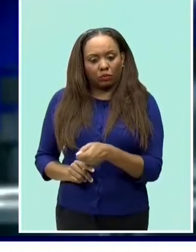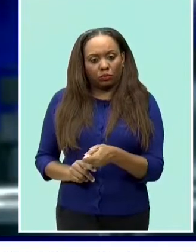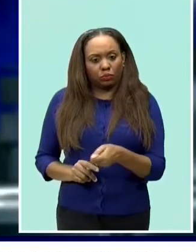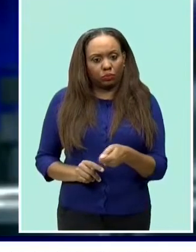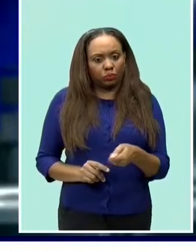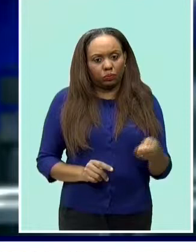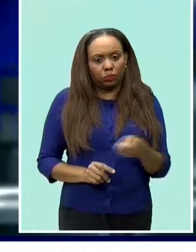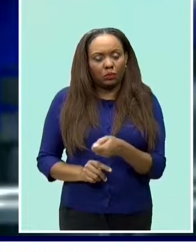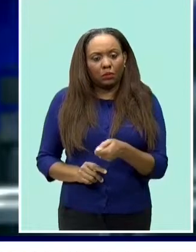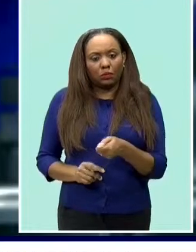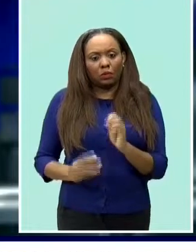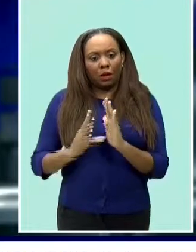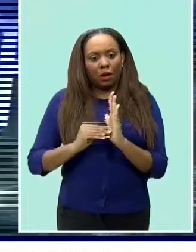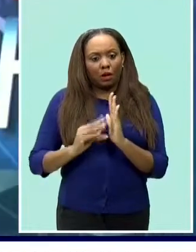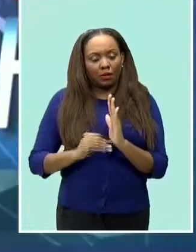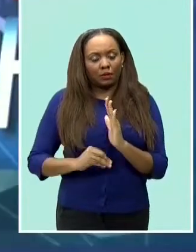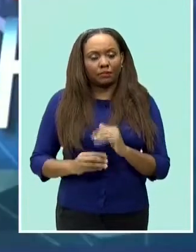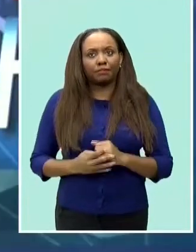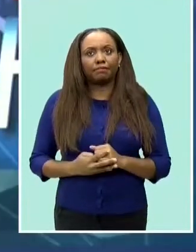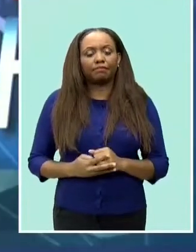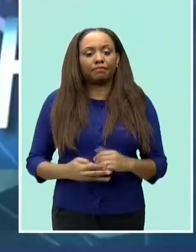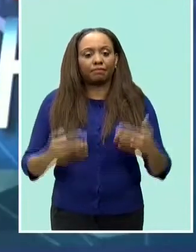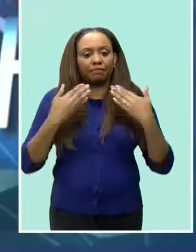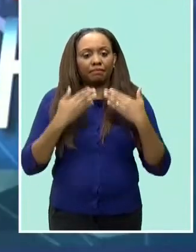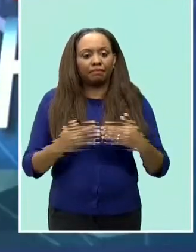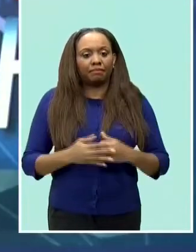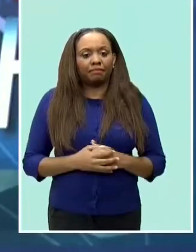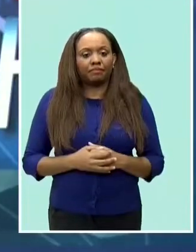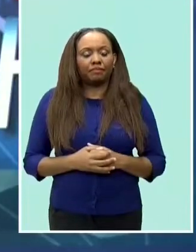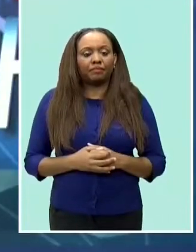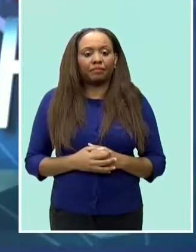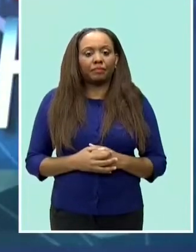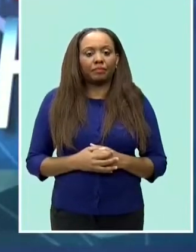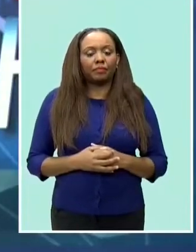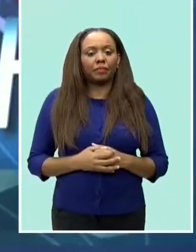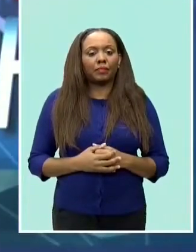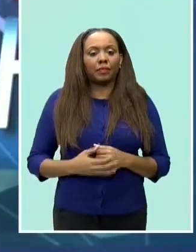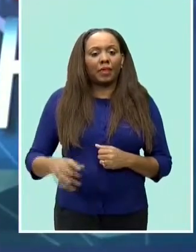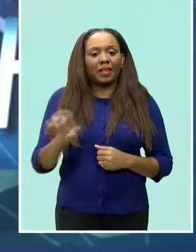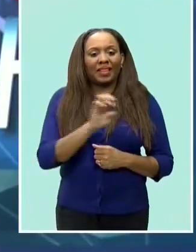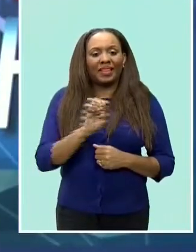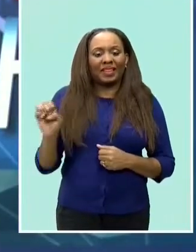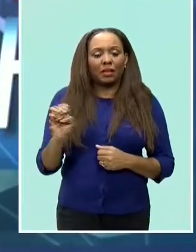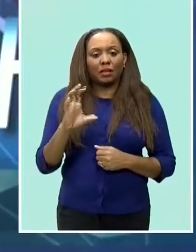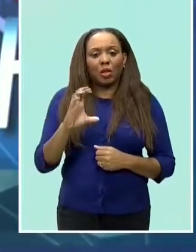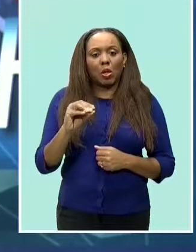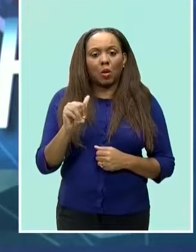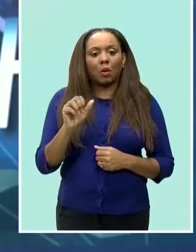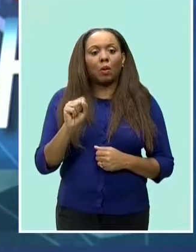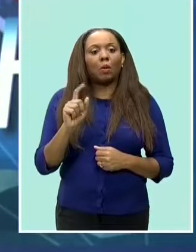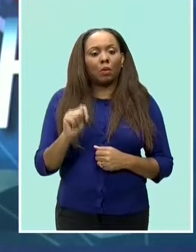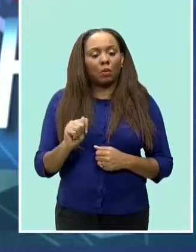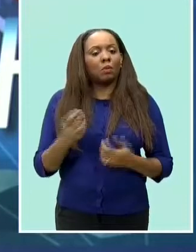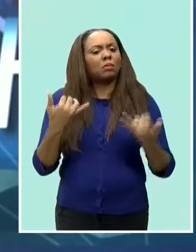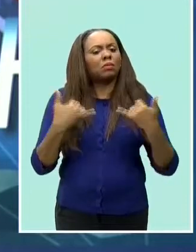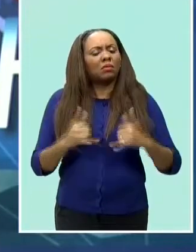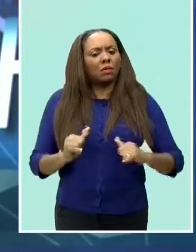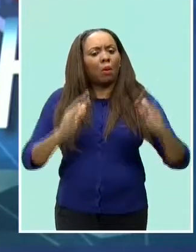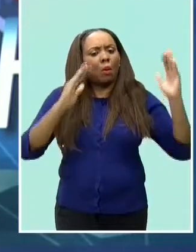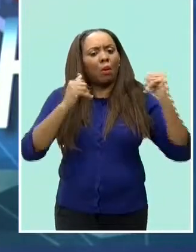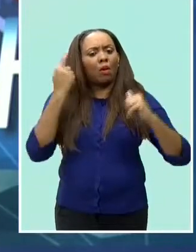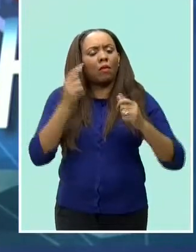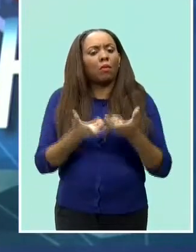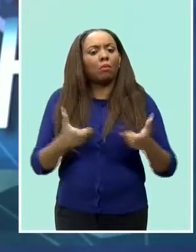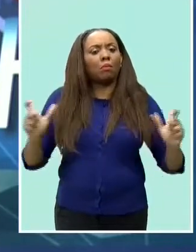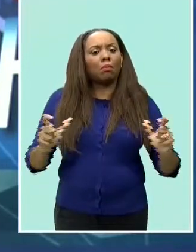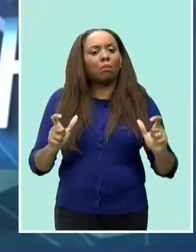Shane. Thanks so much, Lisa. The East Coast is still being looked at as a venue for major events in the future.